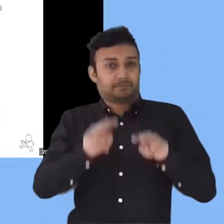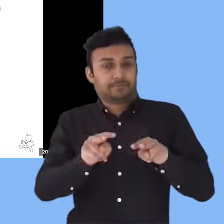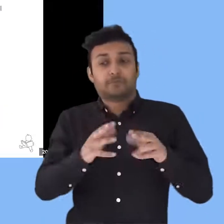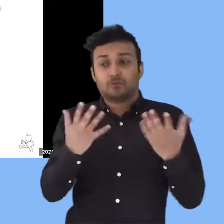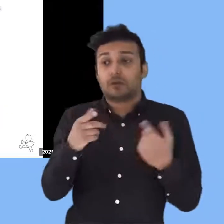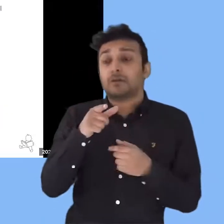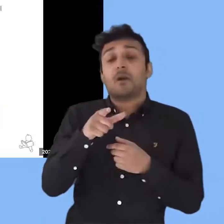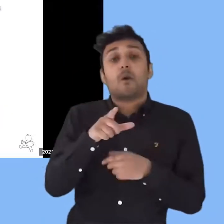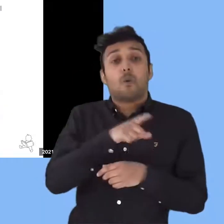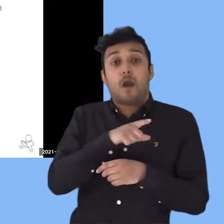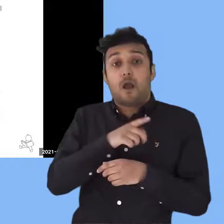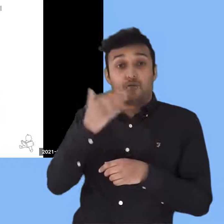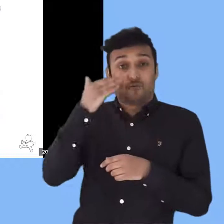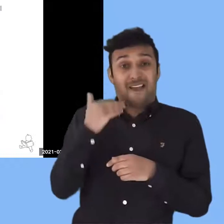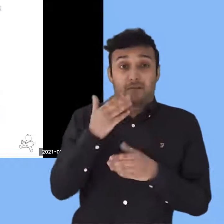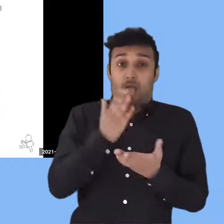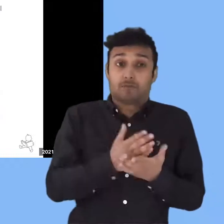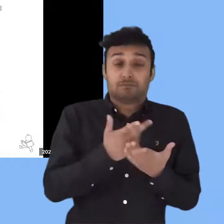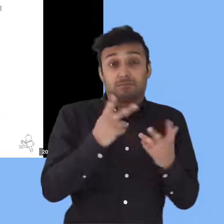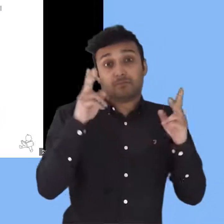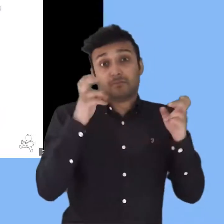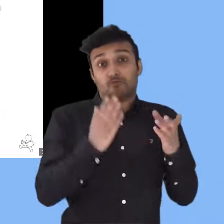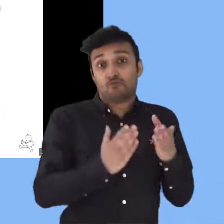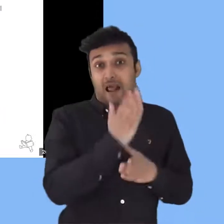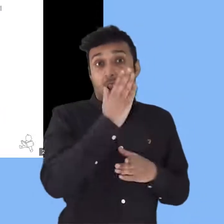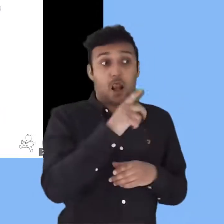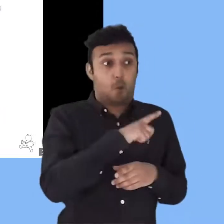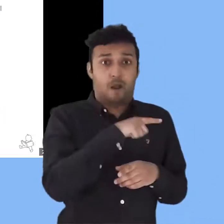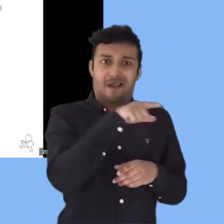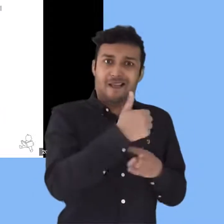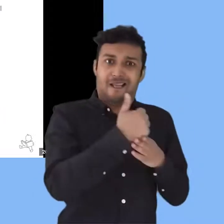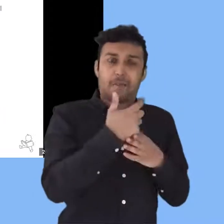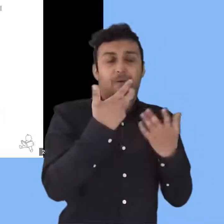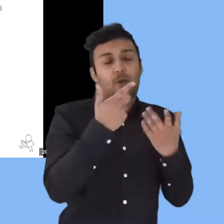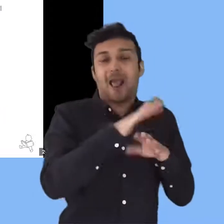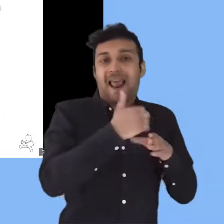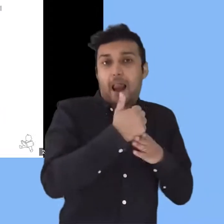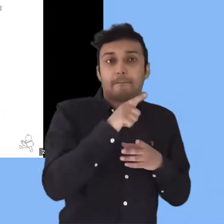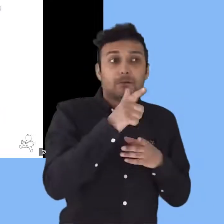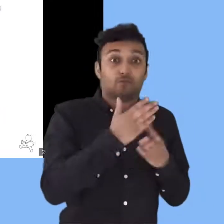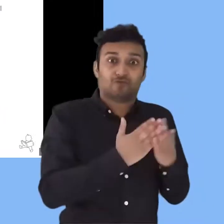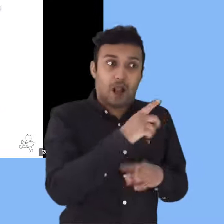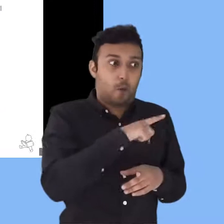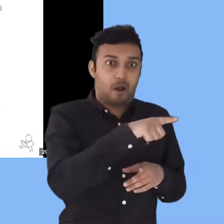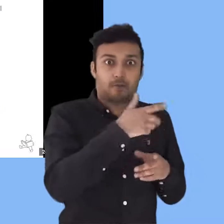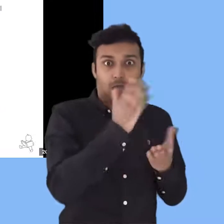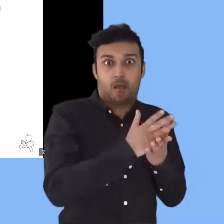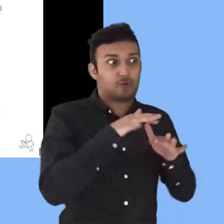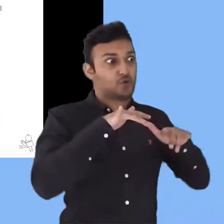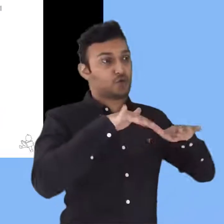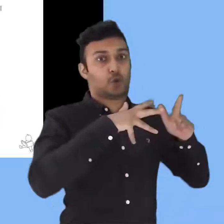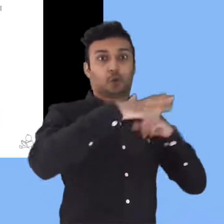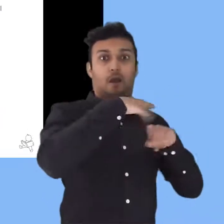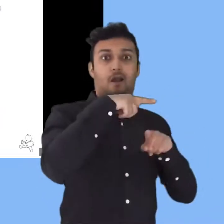continues to structure our lives in social ways, but unreal as a scientific category. And we can understand the consequences of